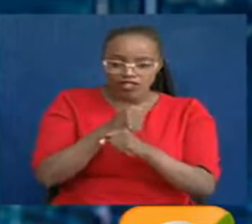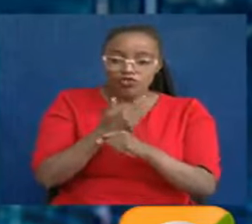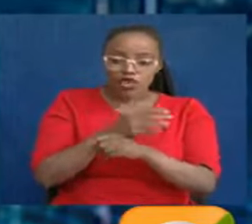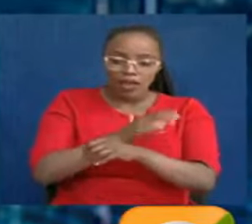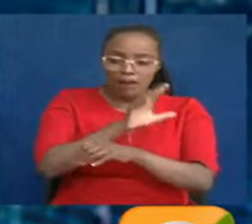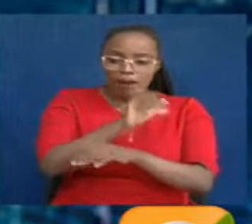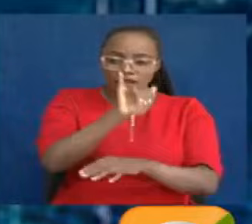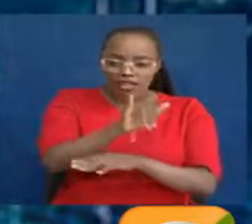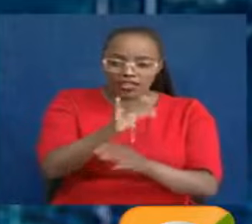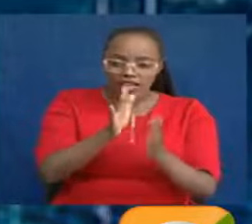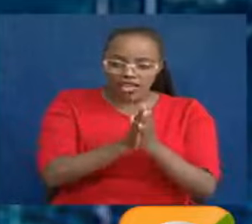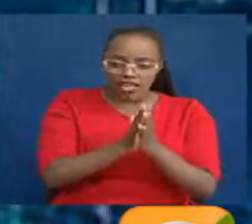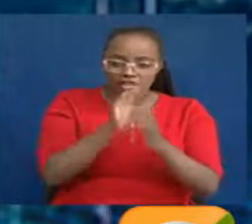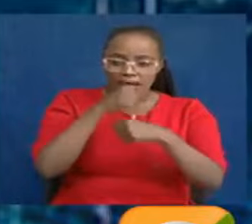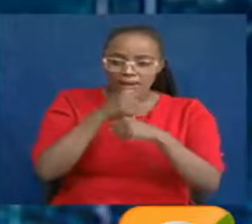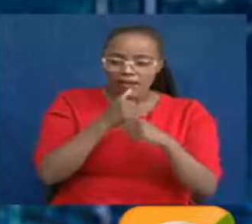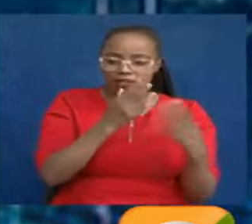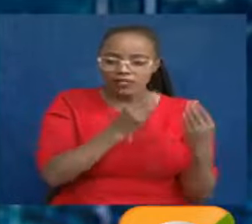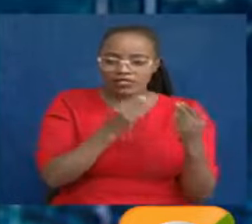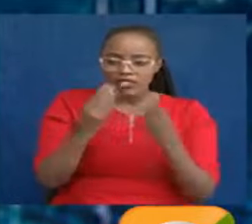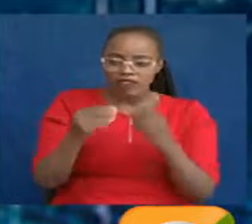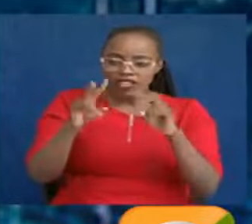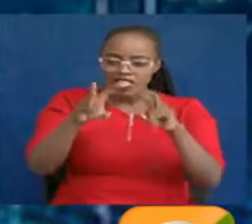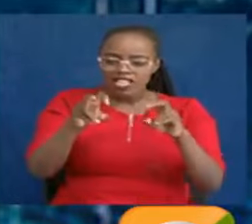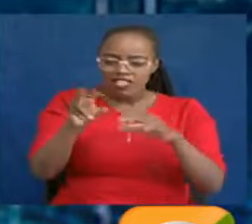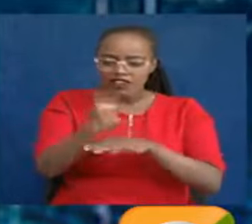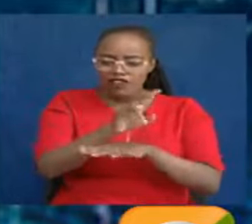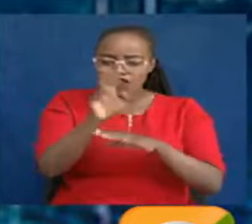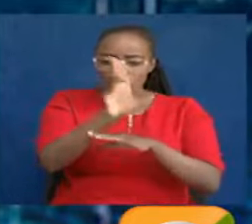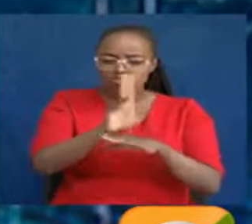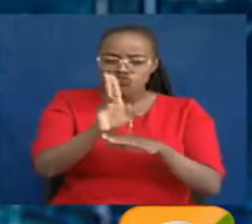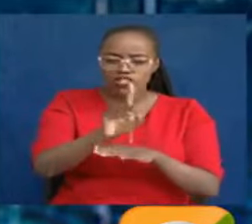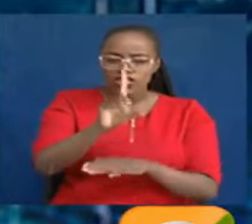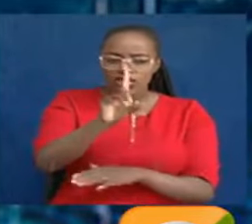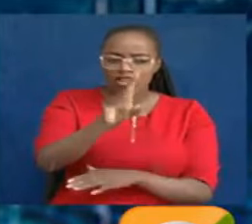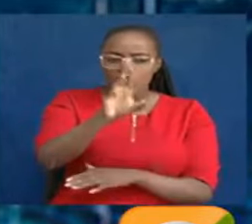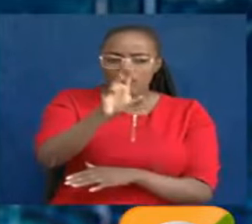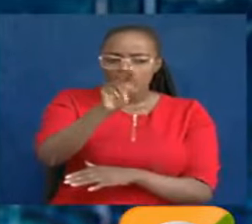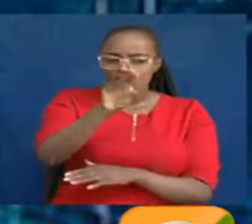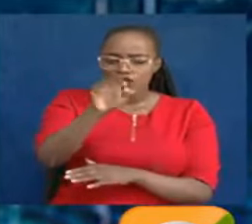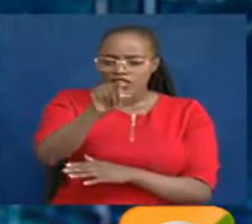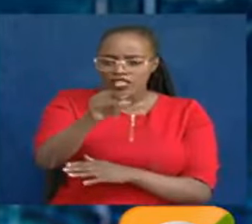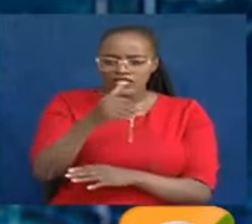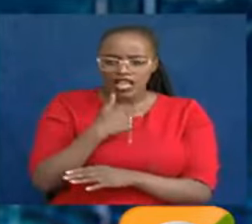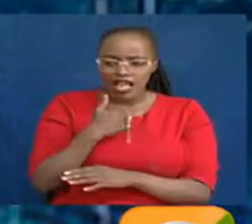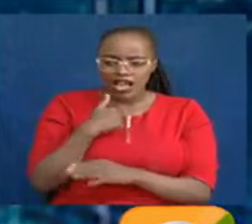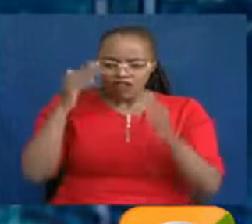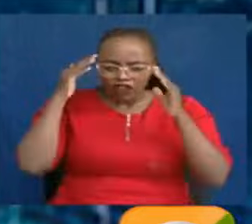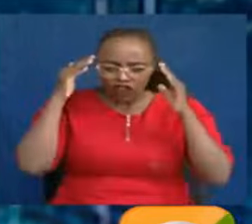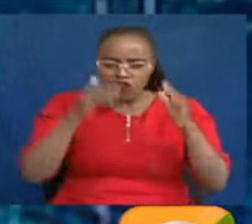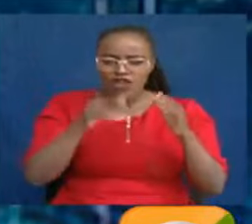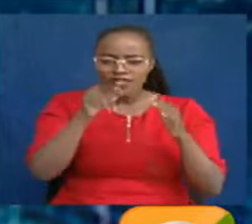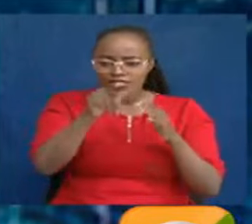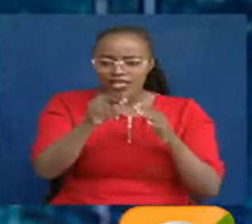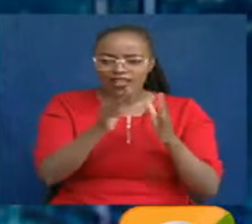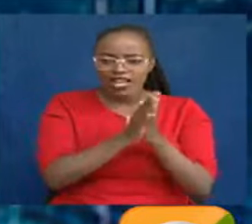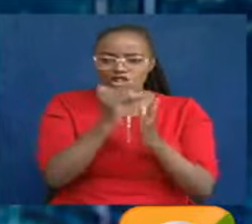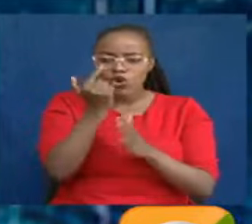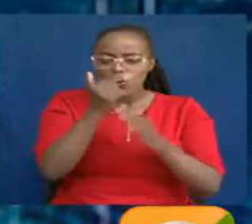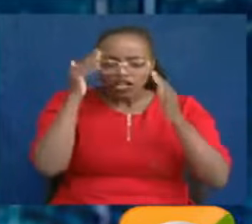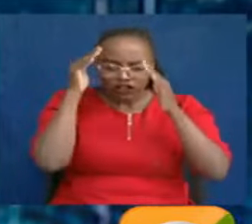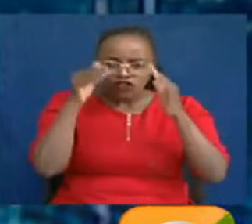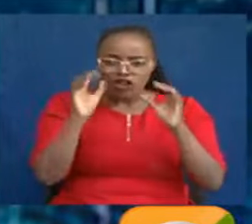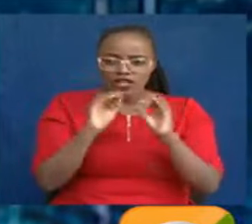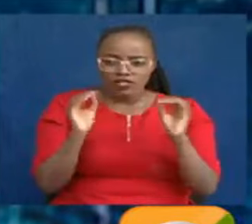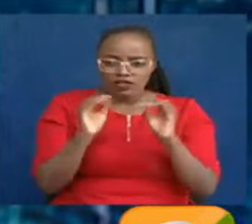the security as well, surveillance, using drone. So these are the opportunities that we are looking at, not only looking at